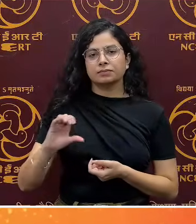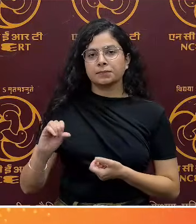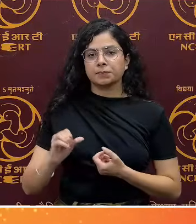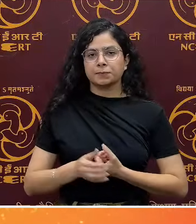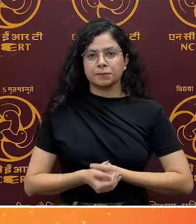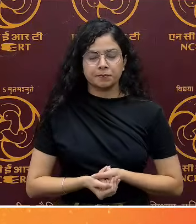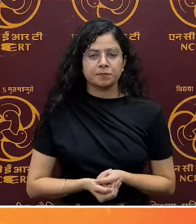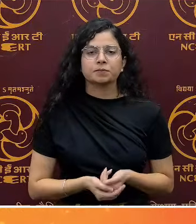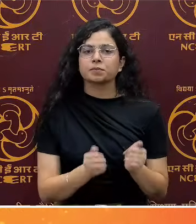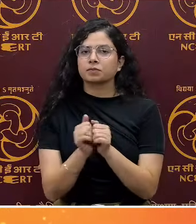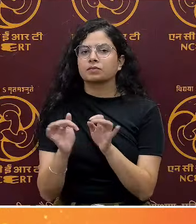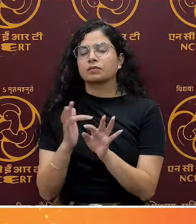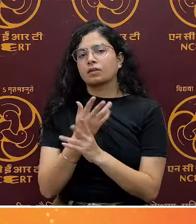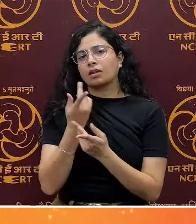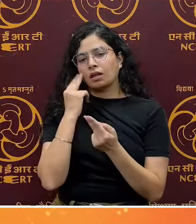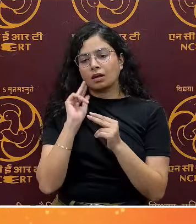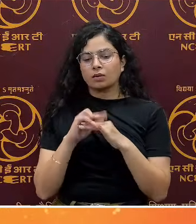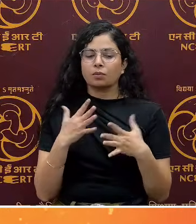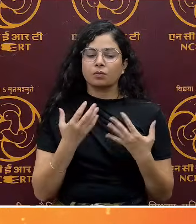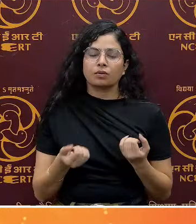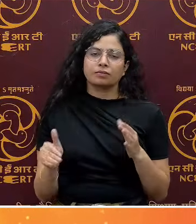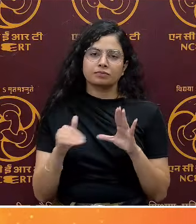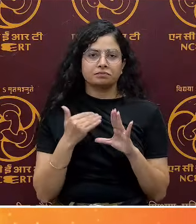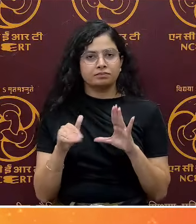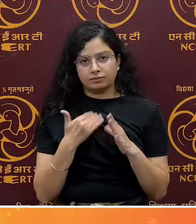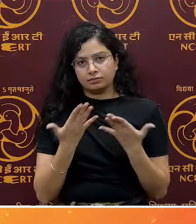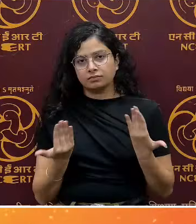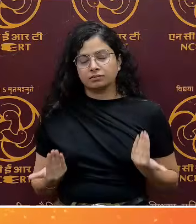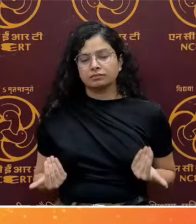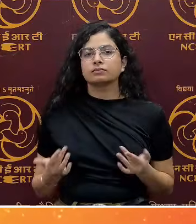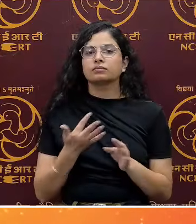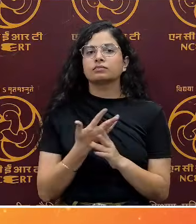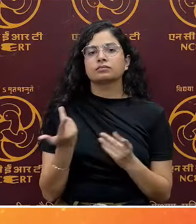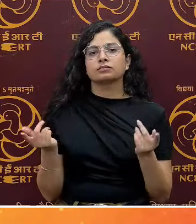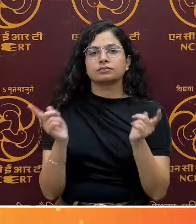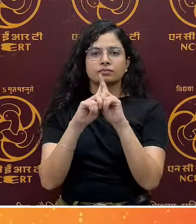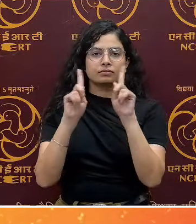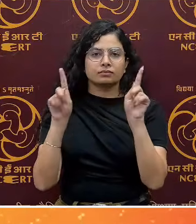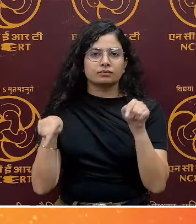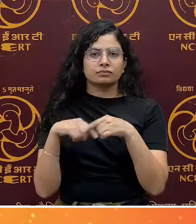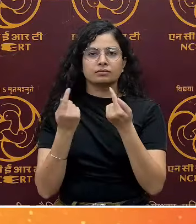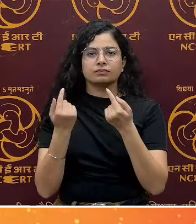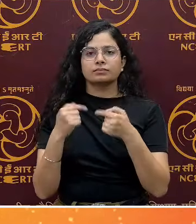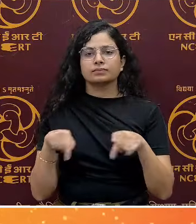8800440559, and either you can send us a mail on our mail ID which is